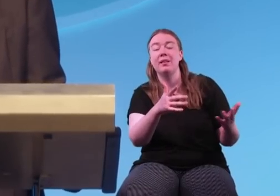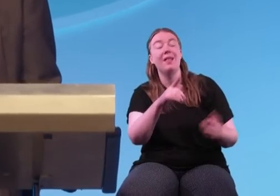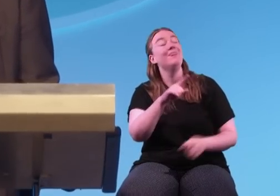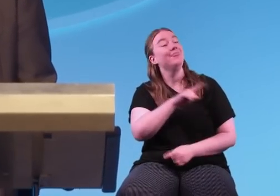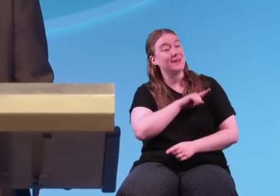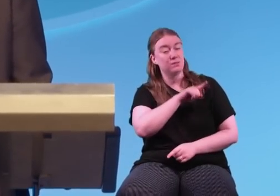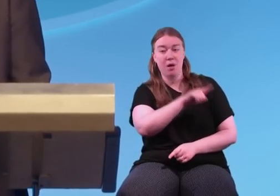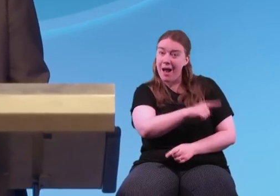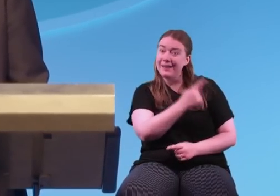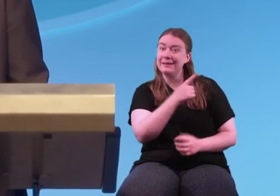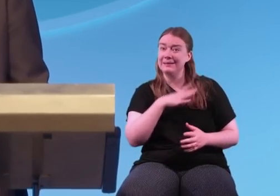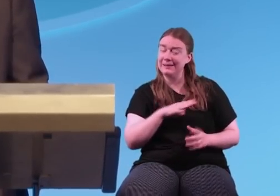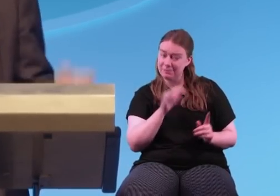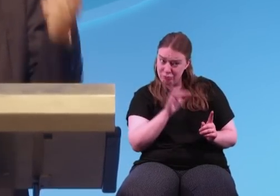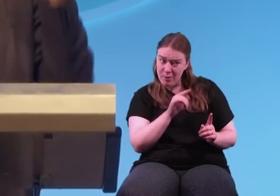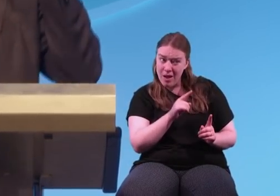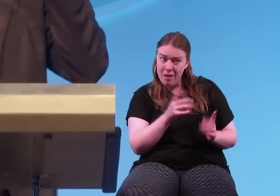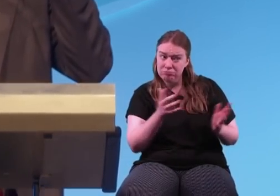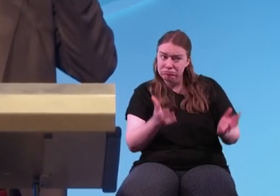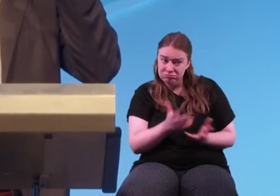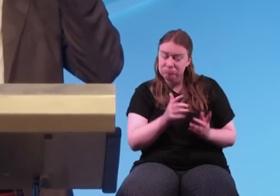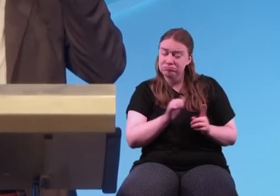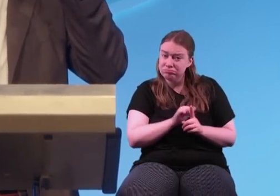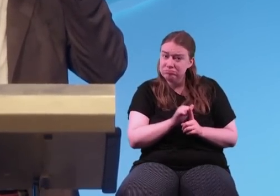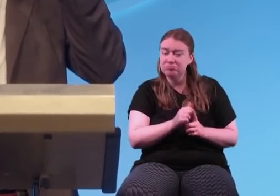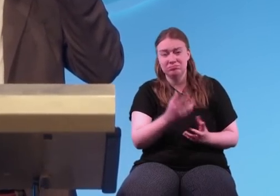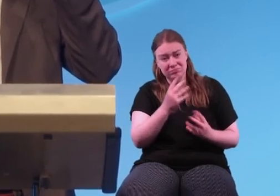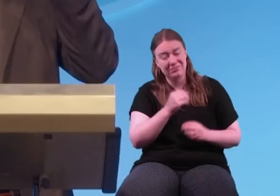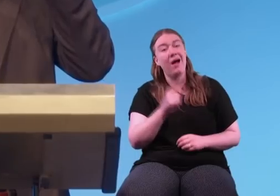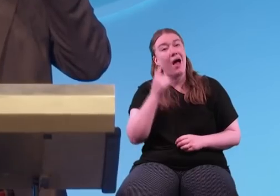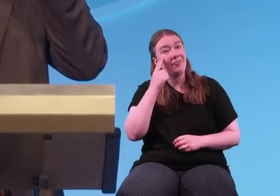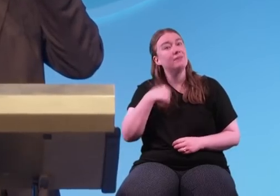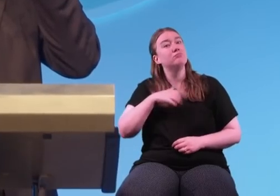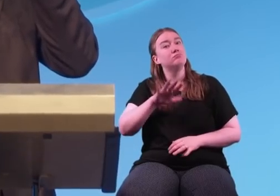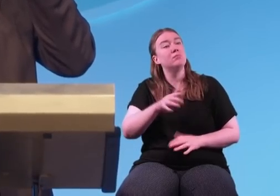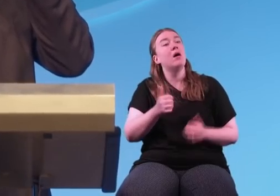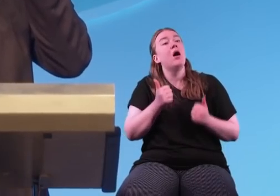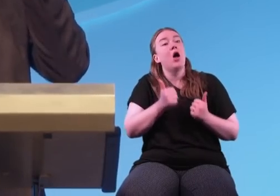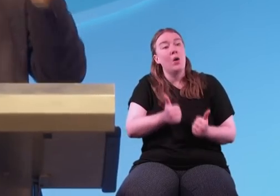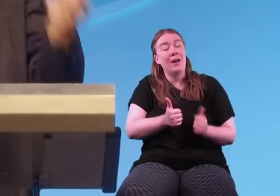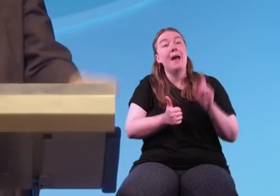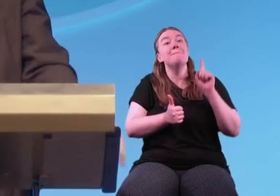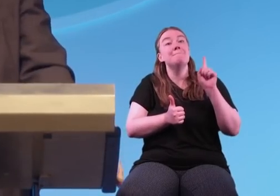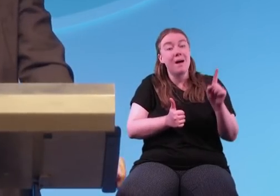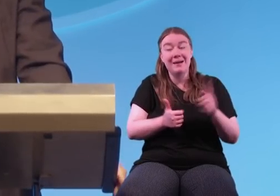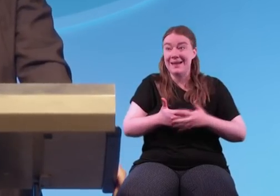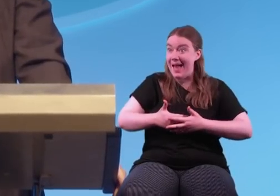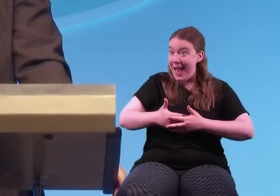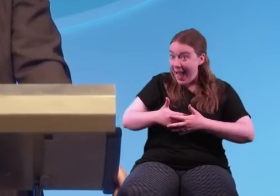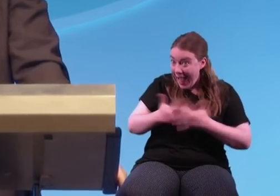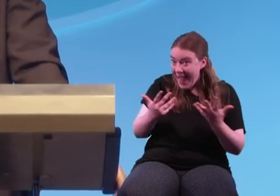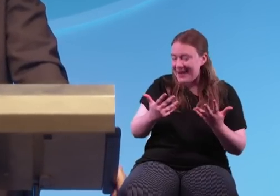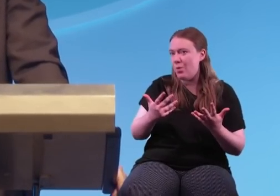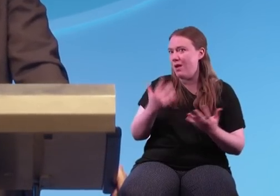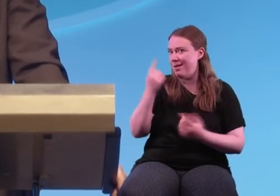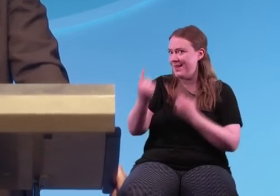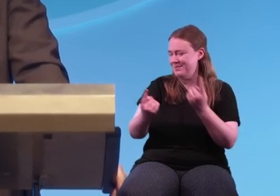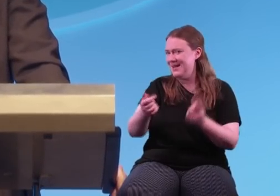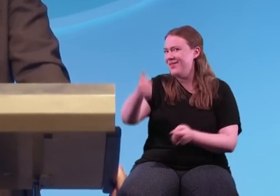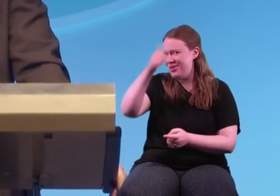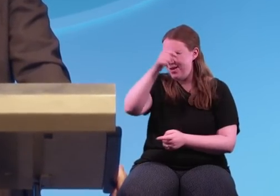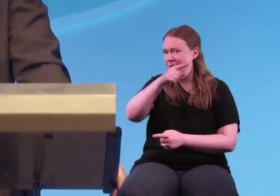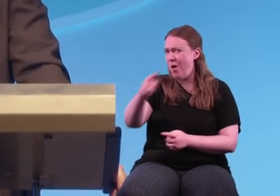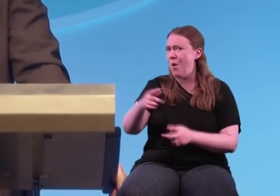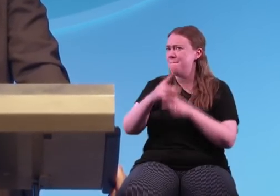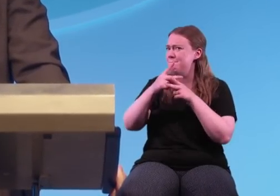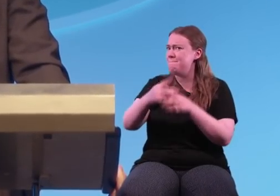this. And I think that is probably okay. But the fact of the matter is that anybody that is in pastoral ministry for any